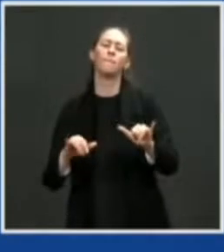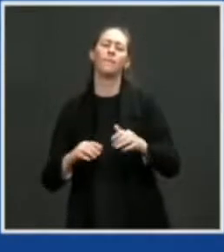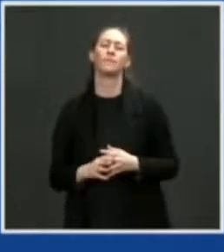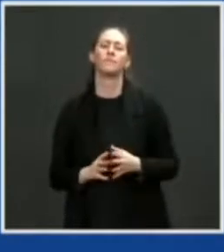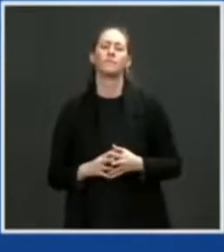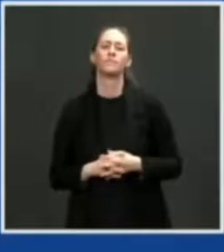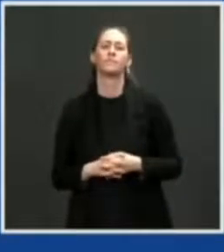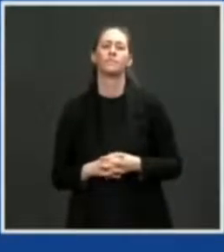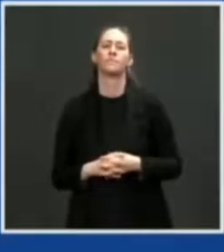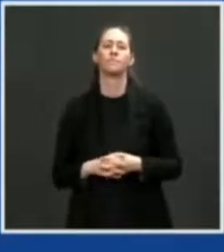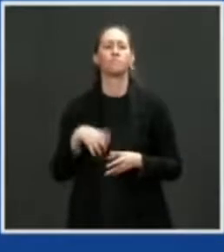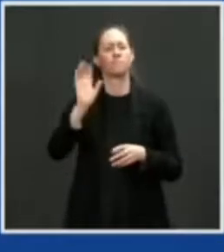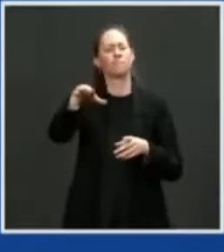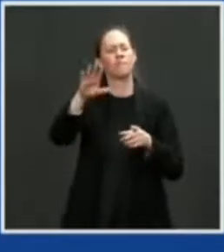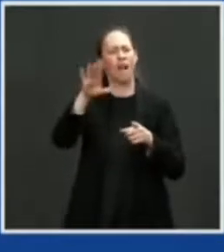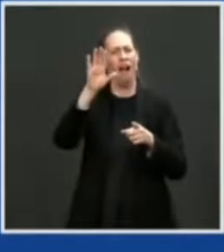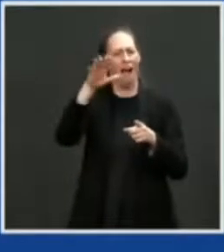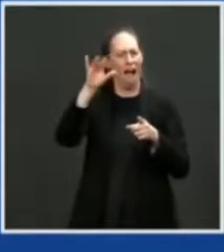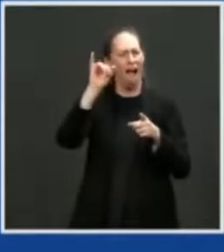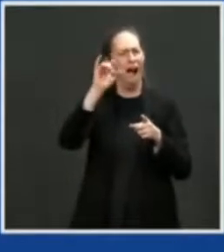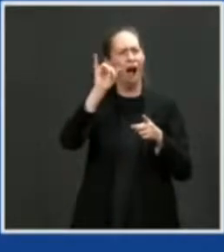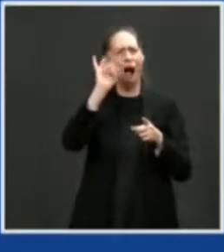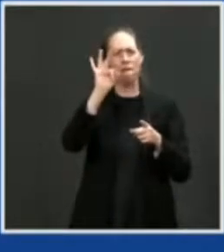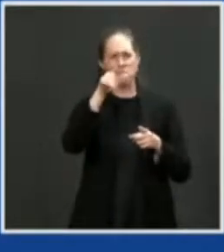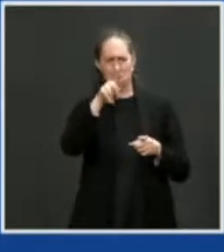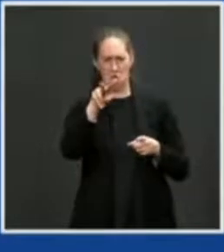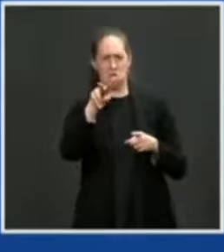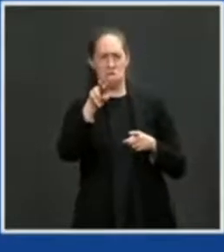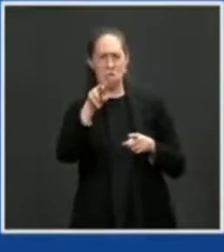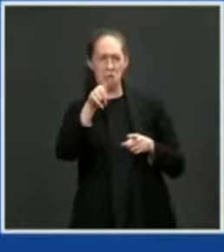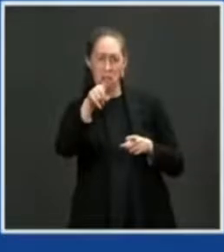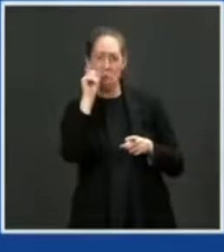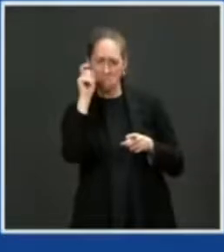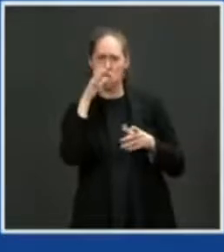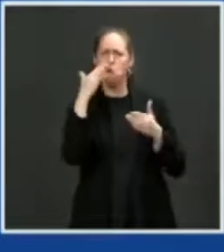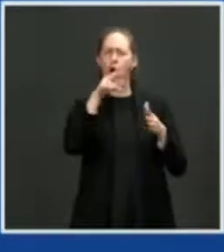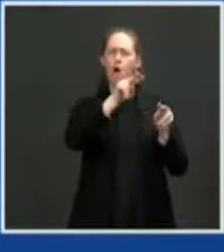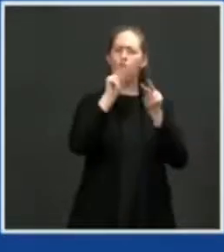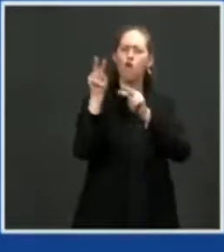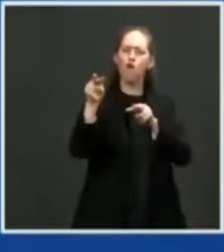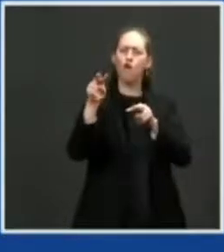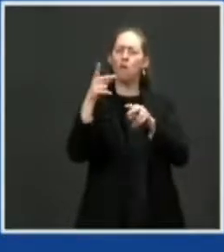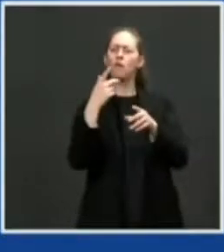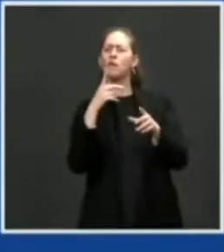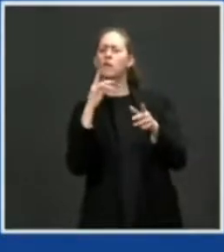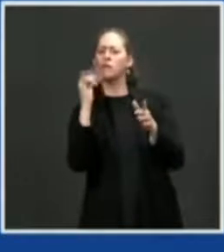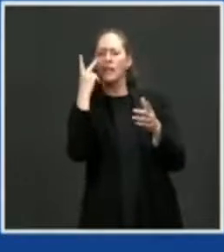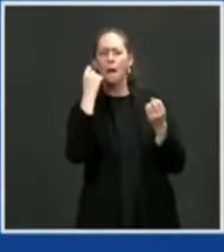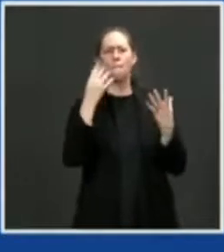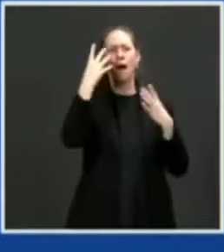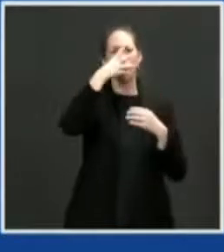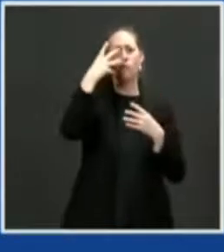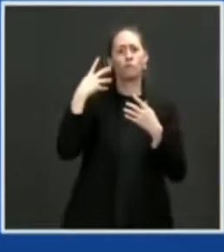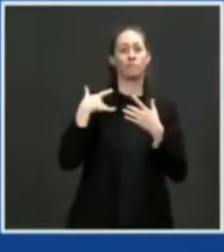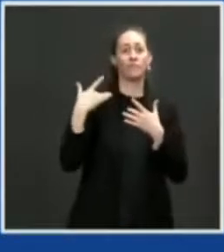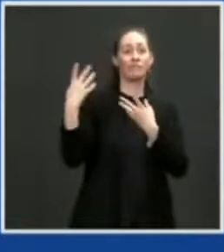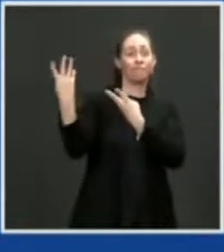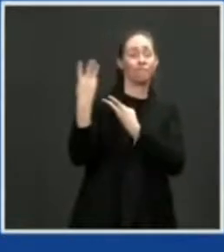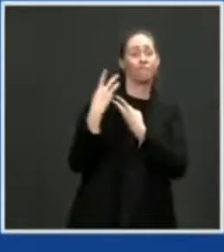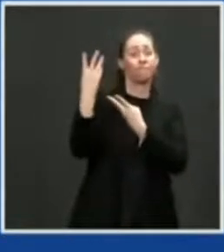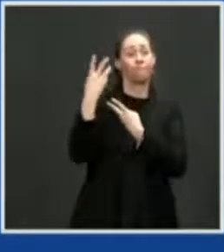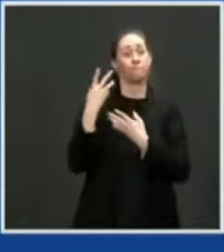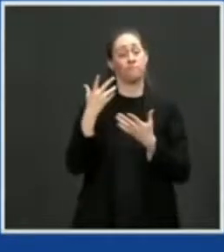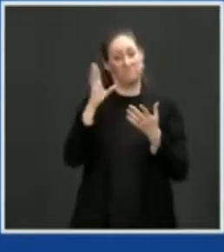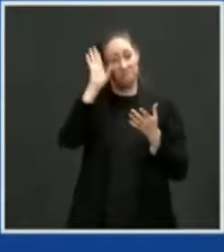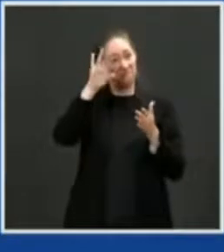has prostitutes. The vast majority, the overwhelming majority of people coming to the border and crossing are